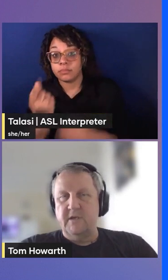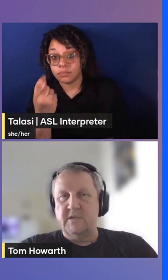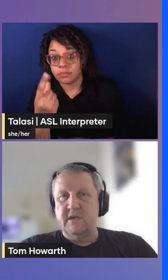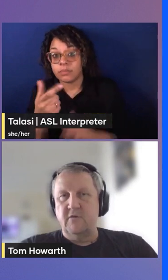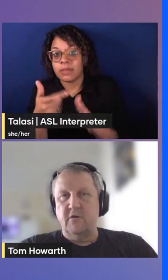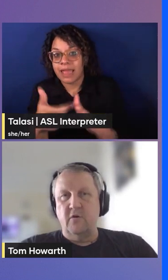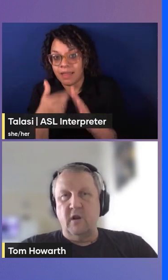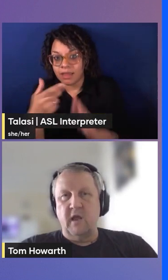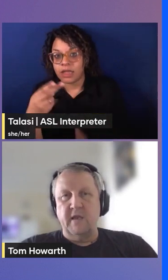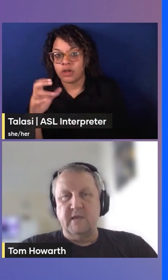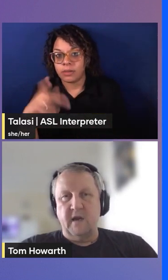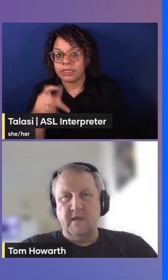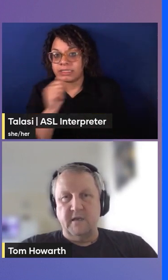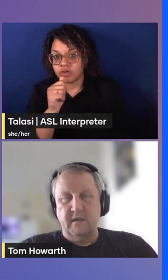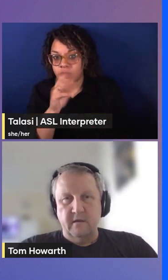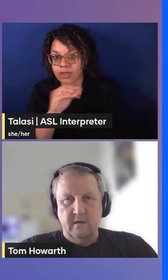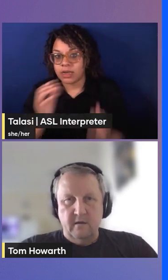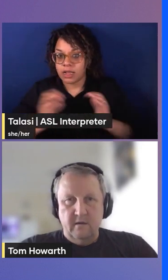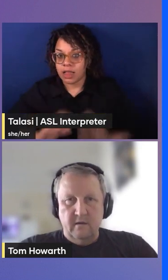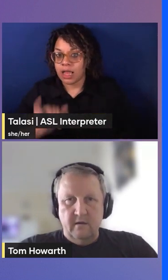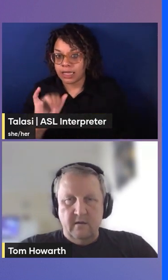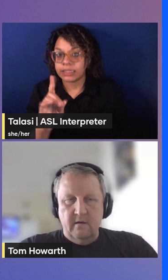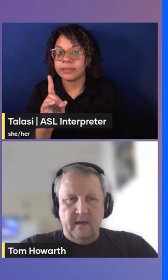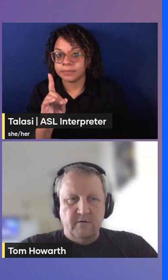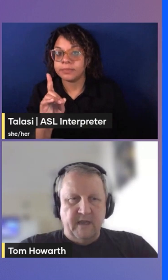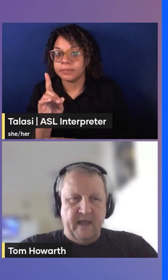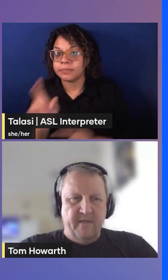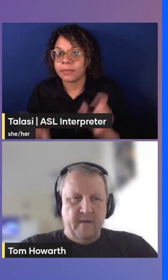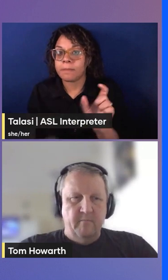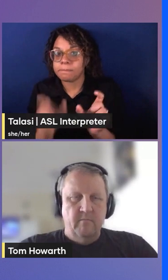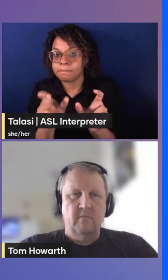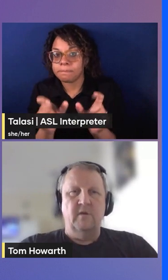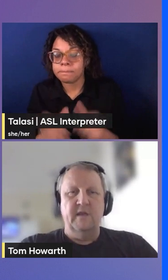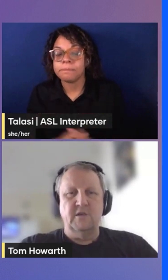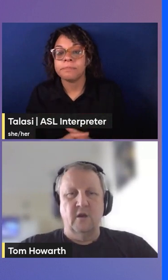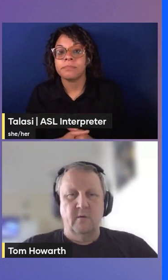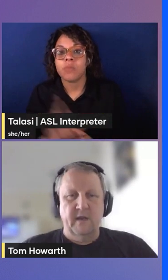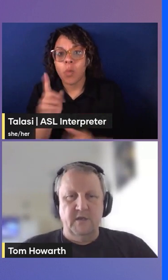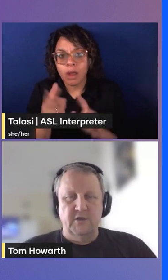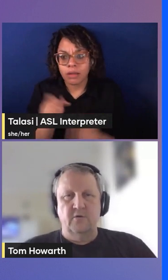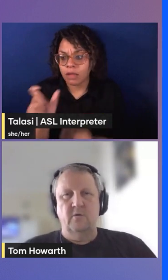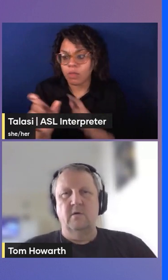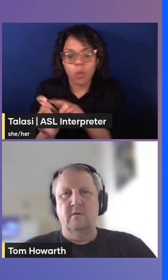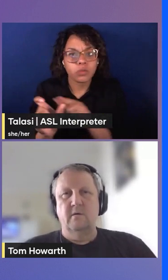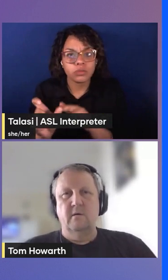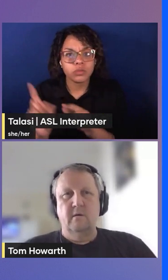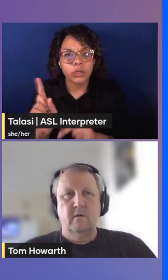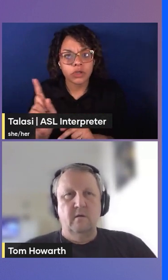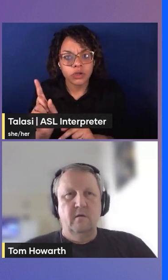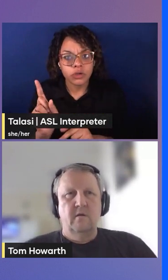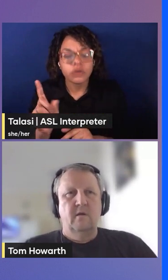HCP secret and your client ID. Now, to get them, you need to go